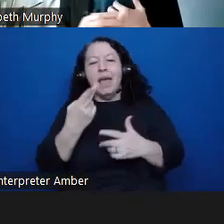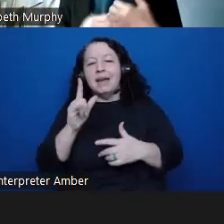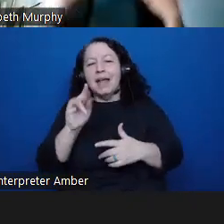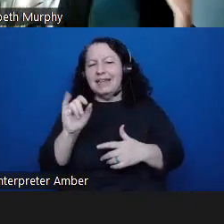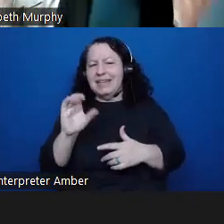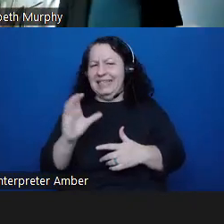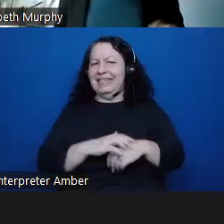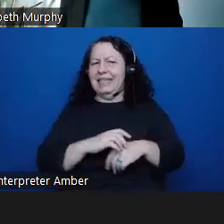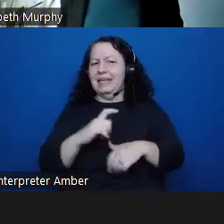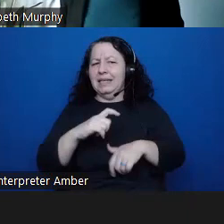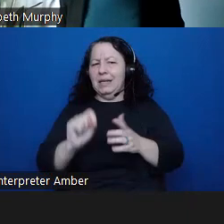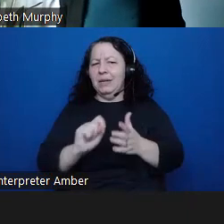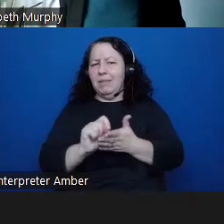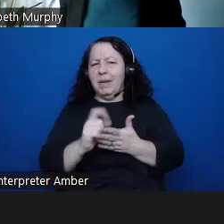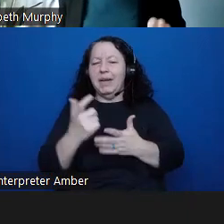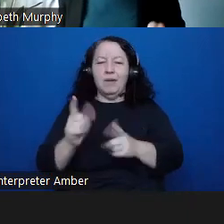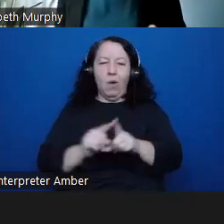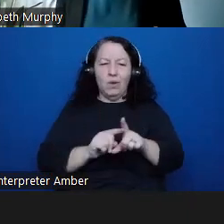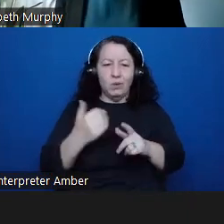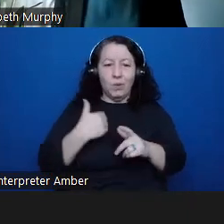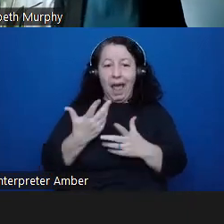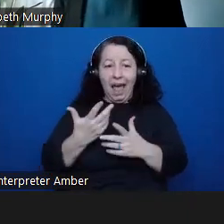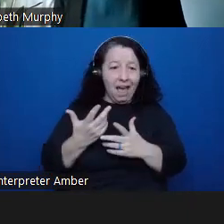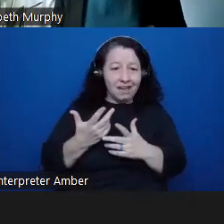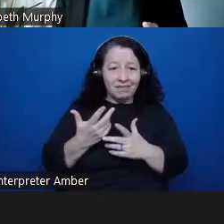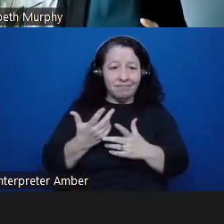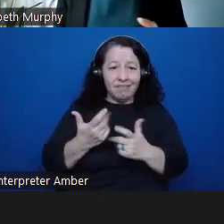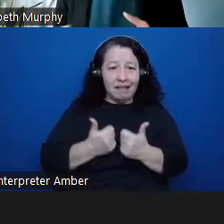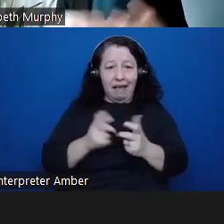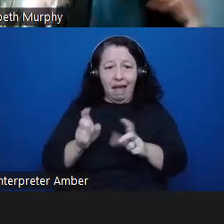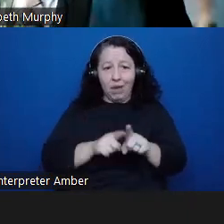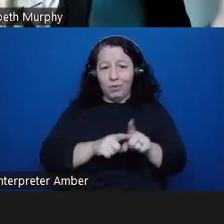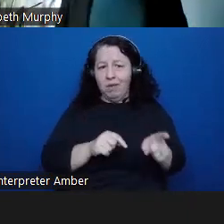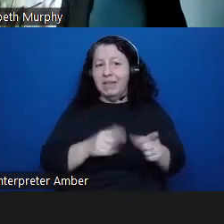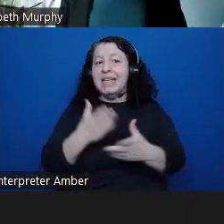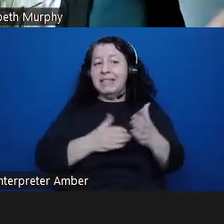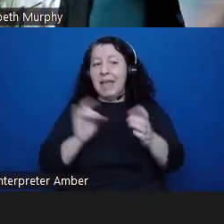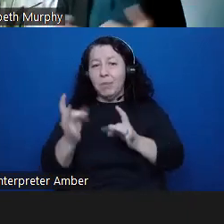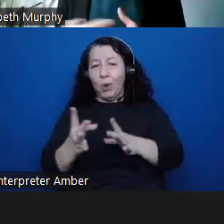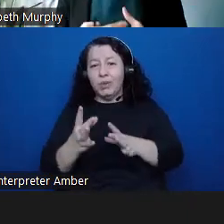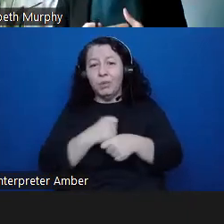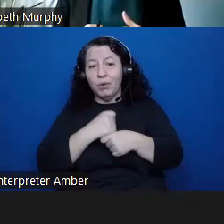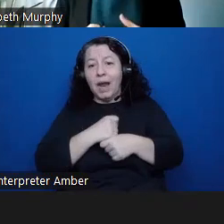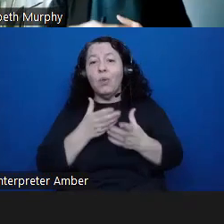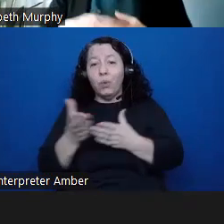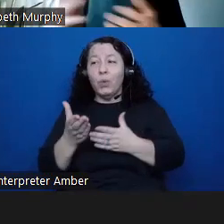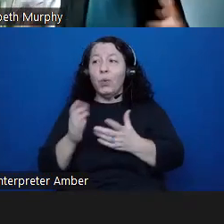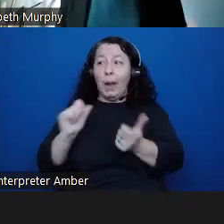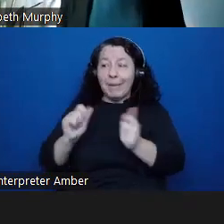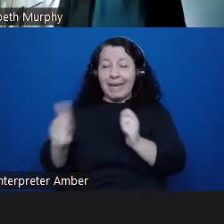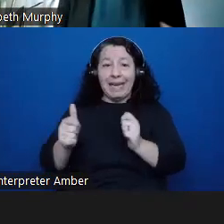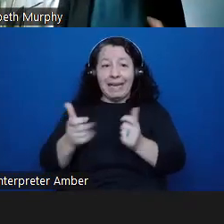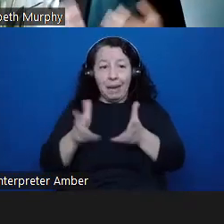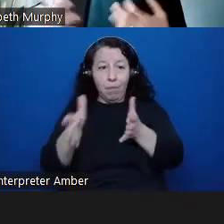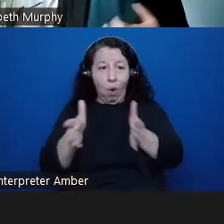well. John Gager proposes that such curses may have been composed by competing potters, reflecting a sort of